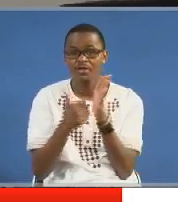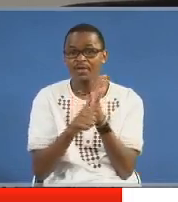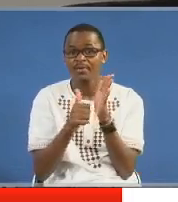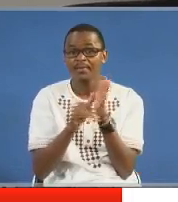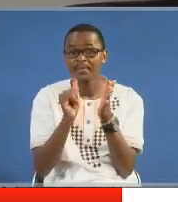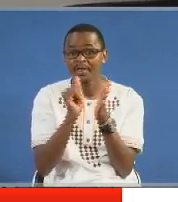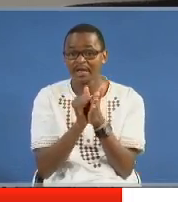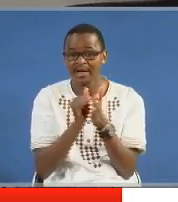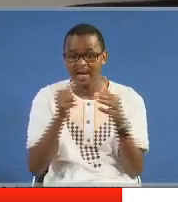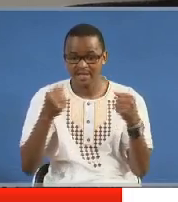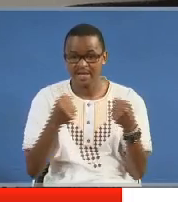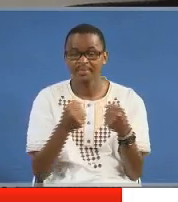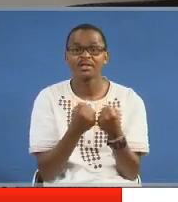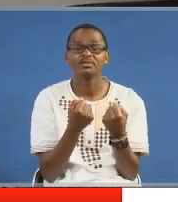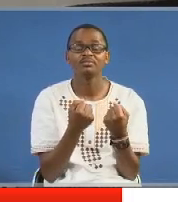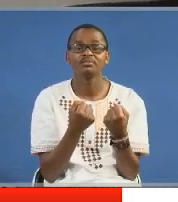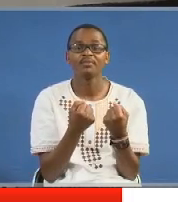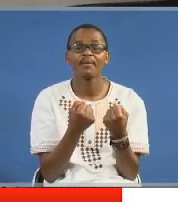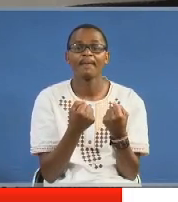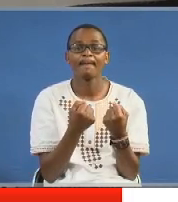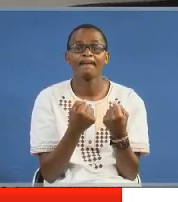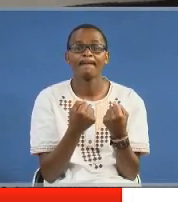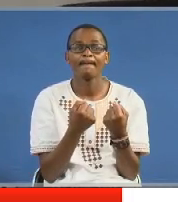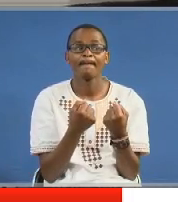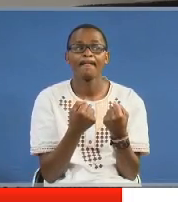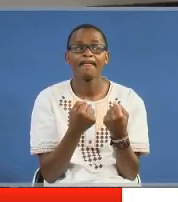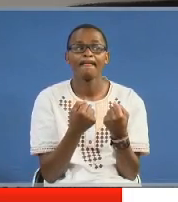which has occasioned